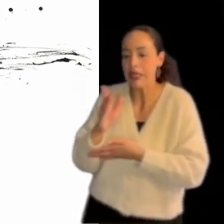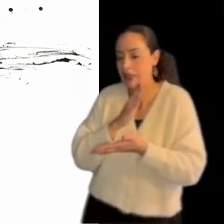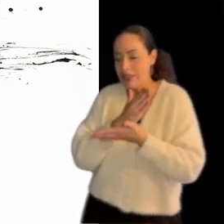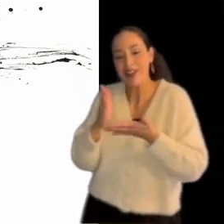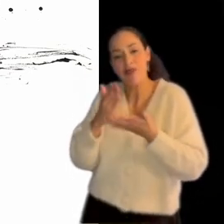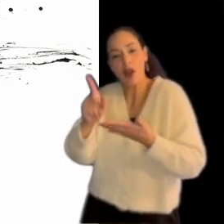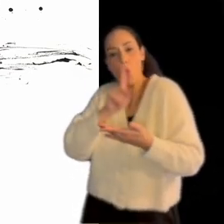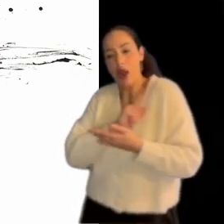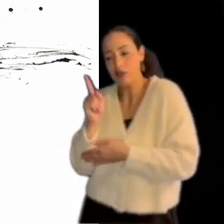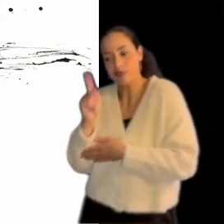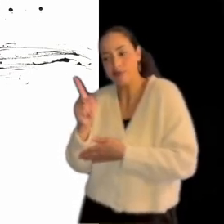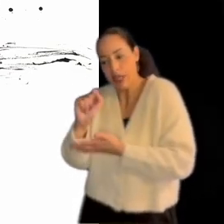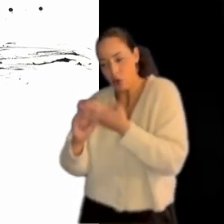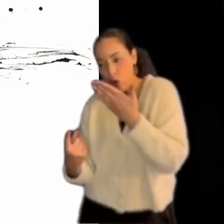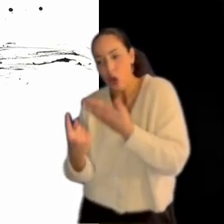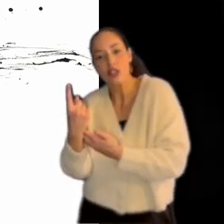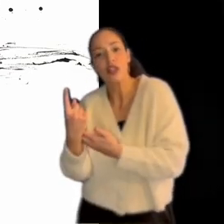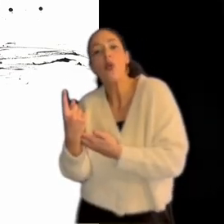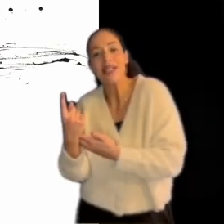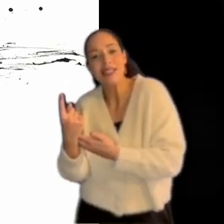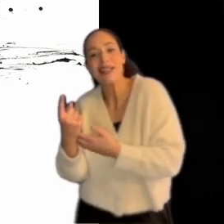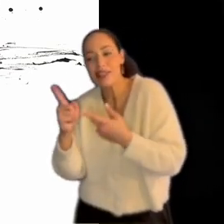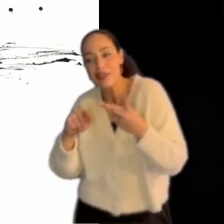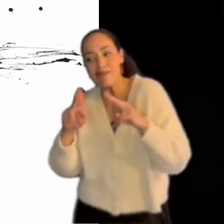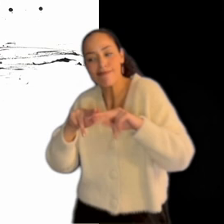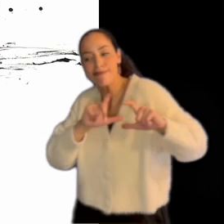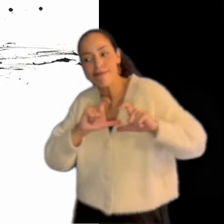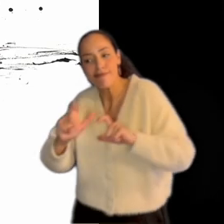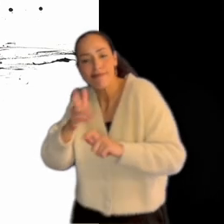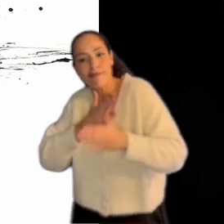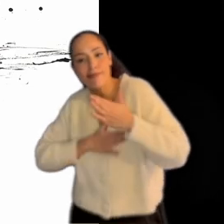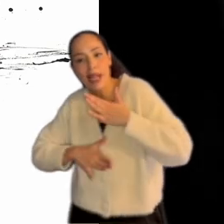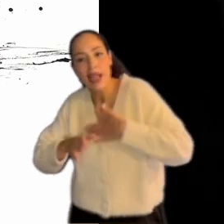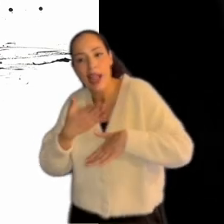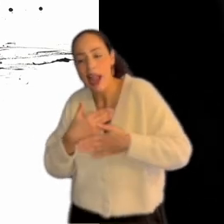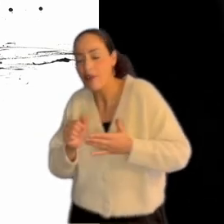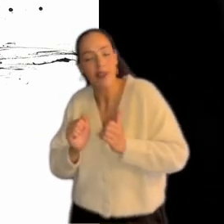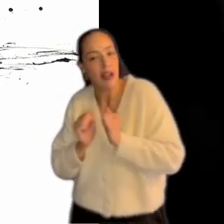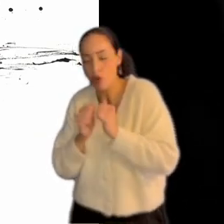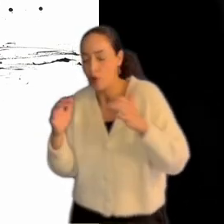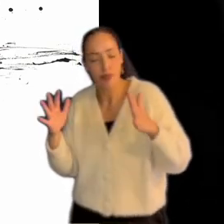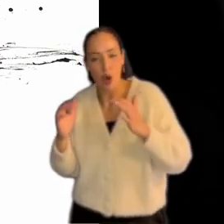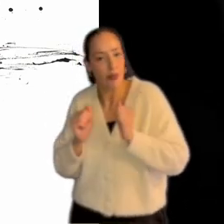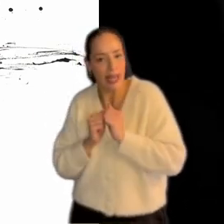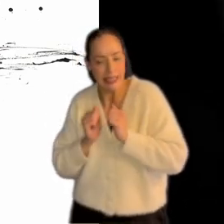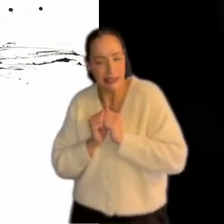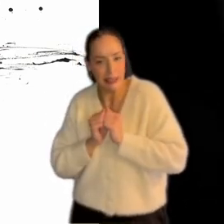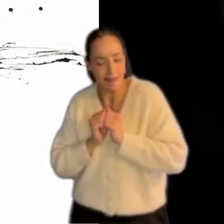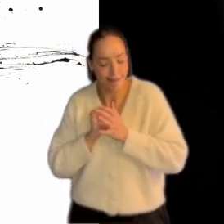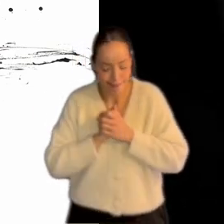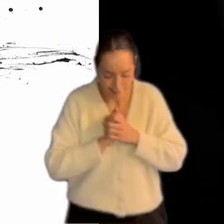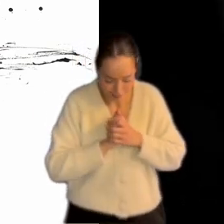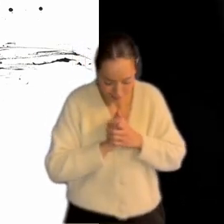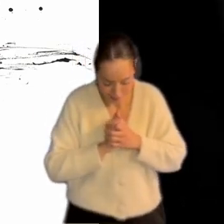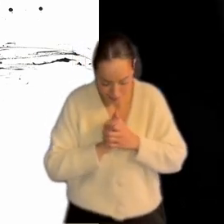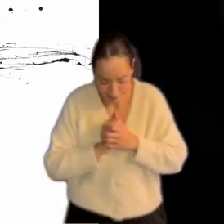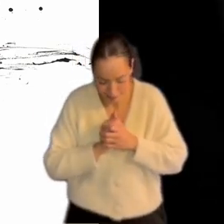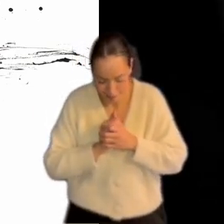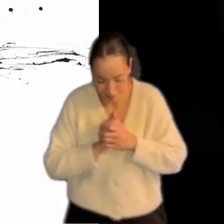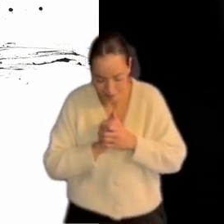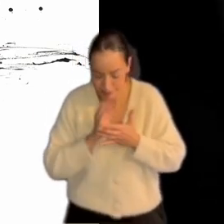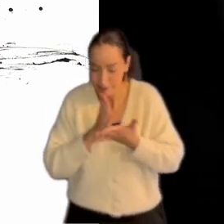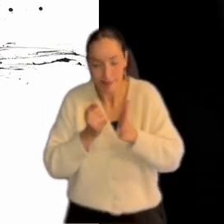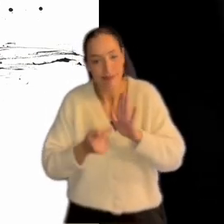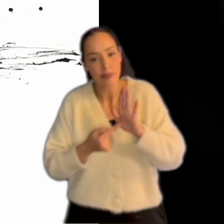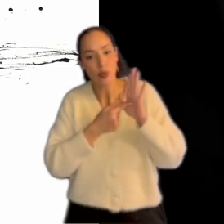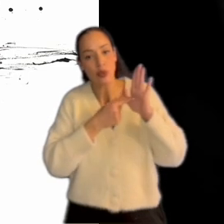to act in a way which was not aligned with the conditions outlined in their tenancy agreements. It's important for me to highlight a number of things